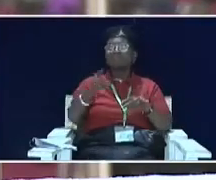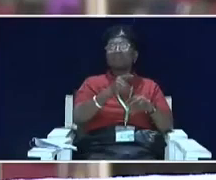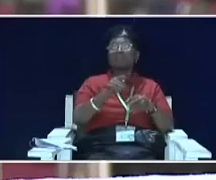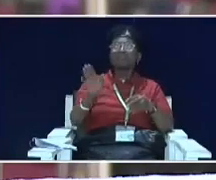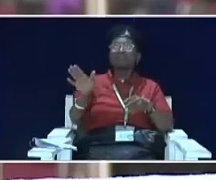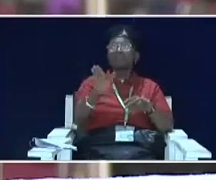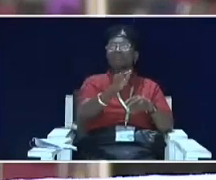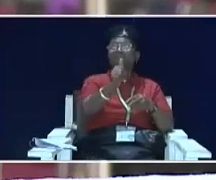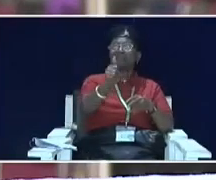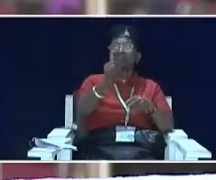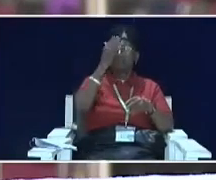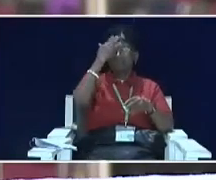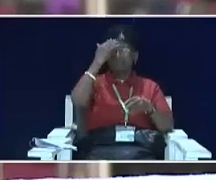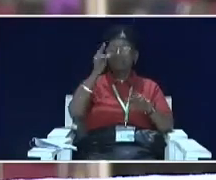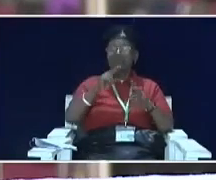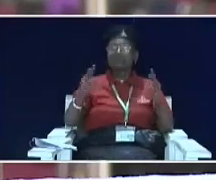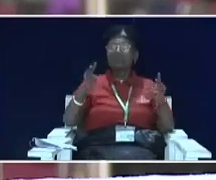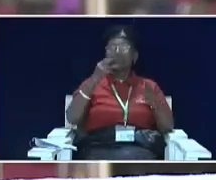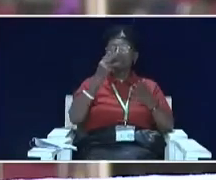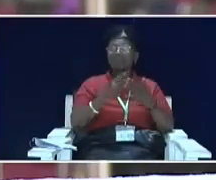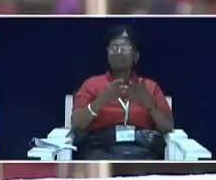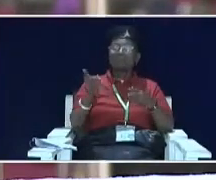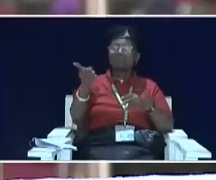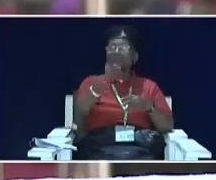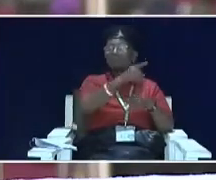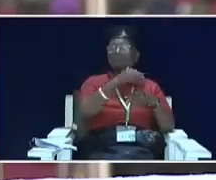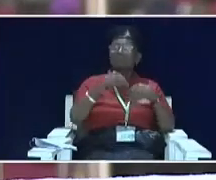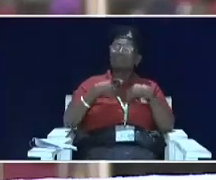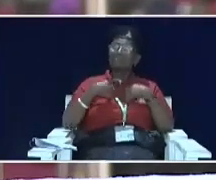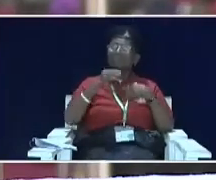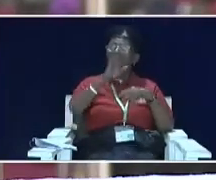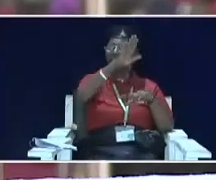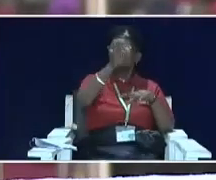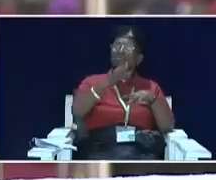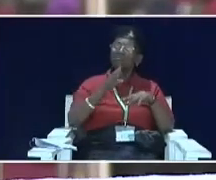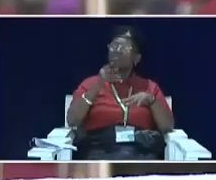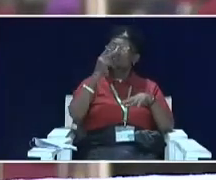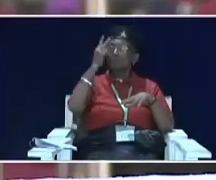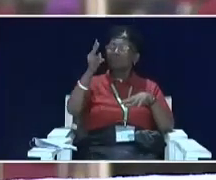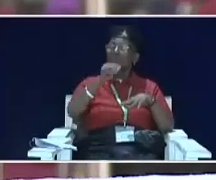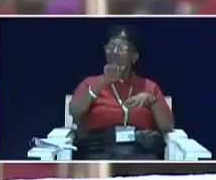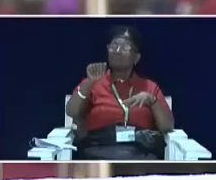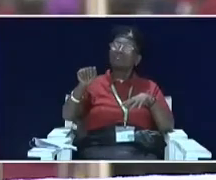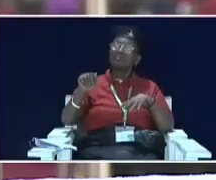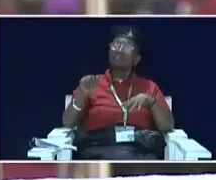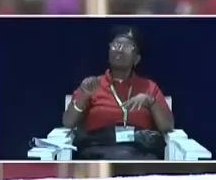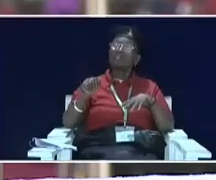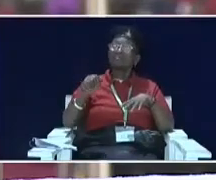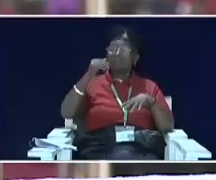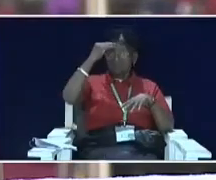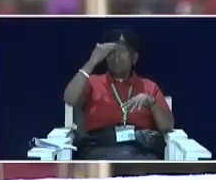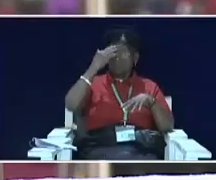you have never seen a madman who died by burning.